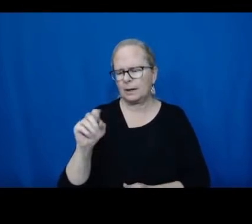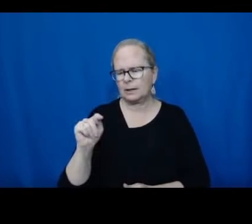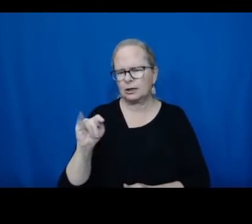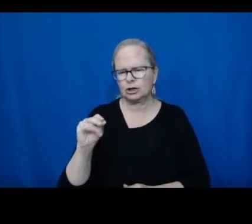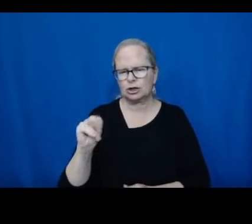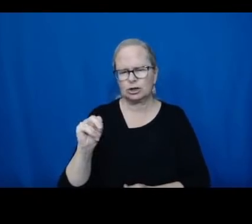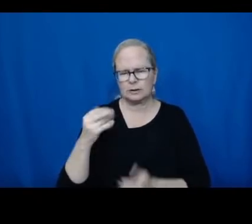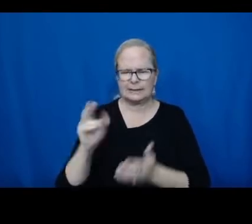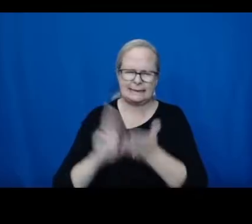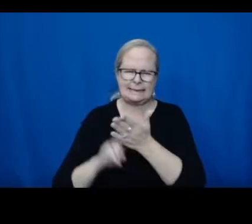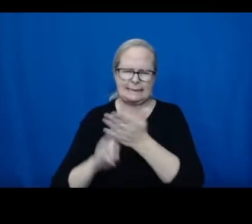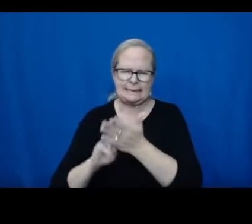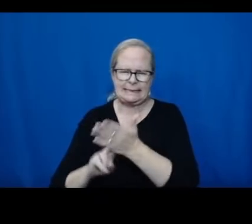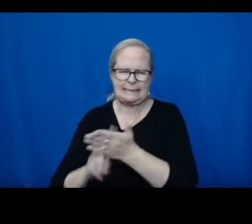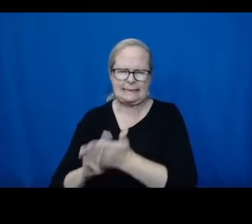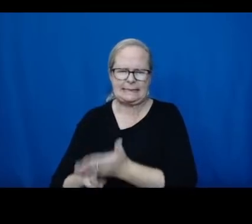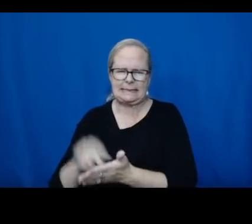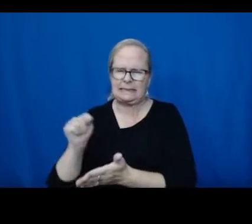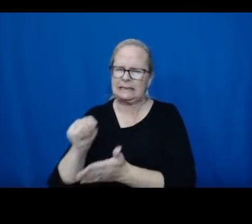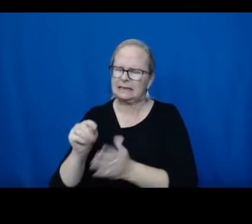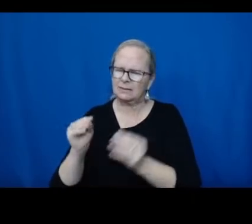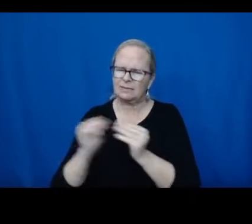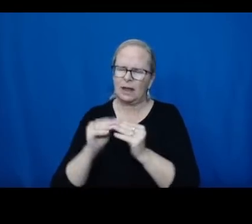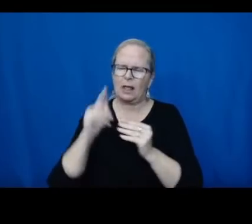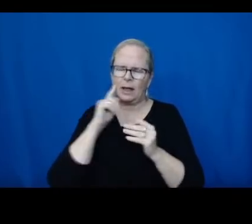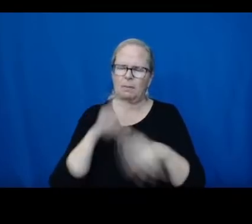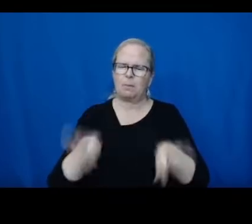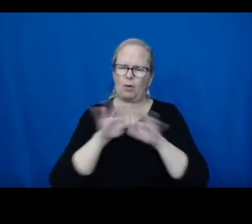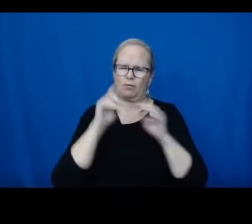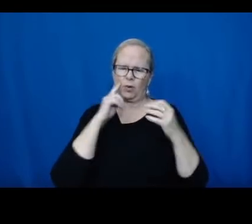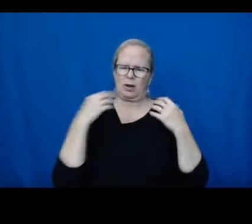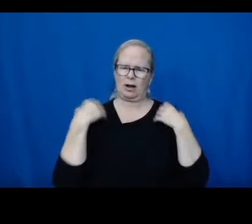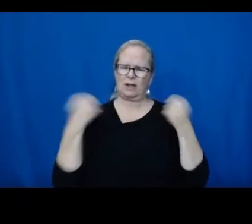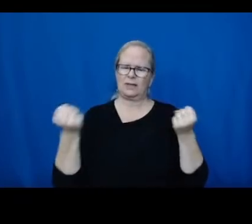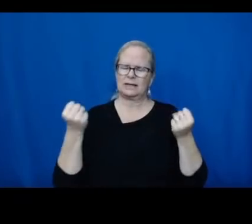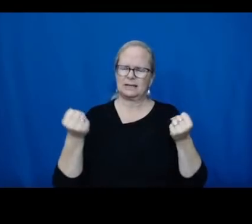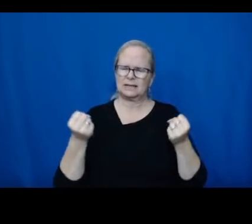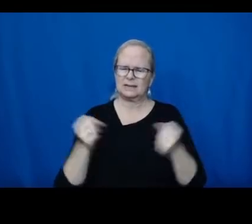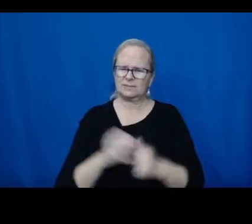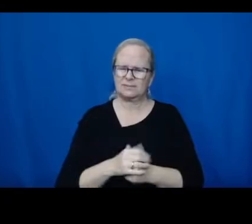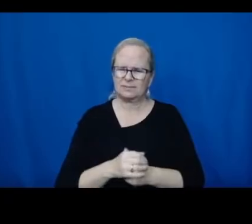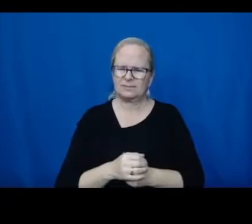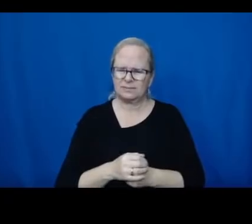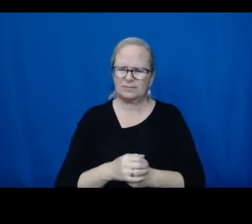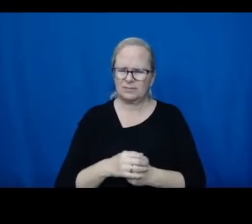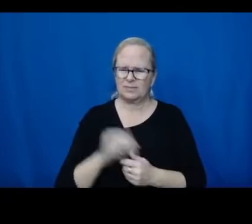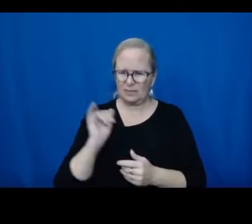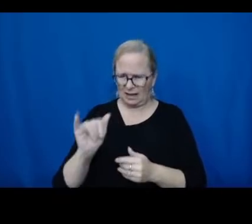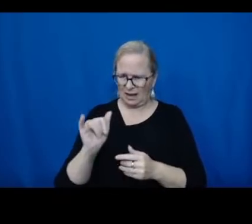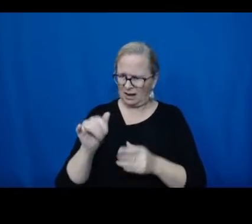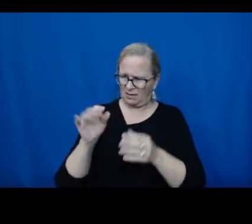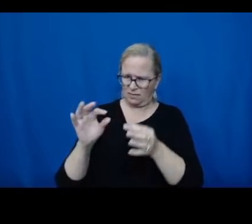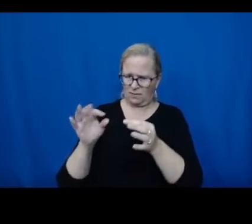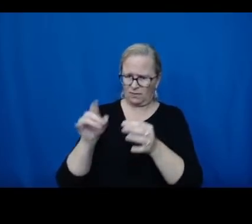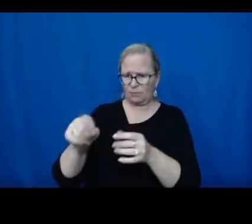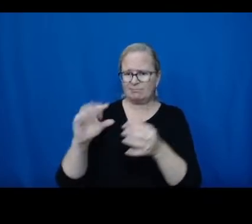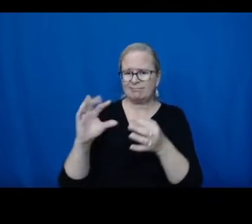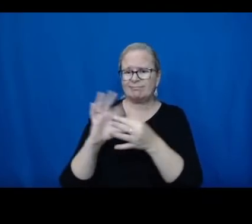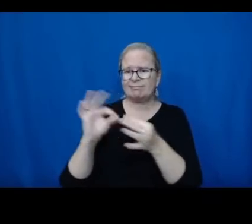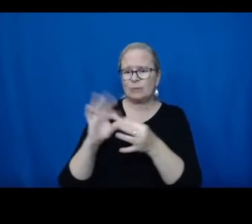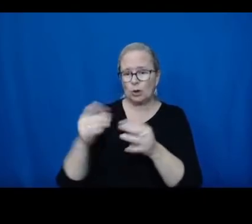starts, we've let it go too far. And I really like that image of setting the table, getting to a place where we accept